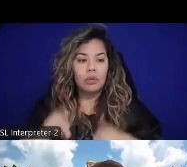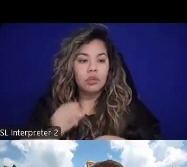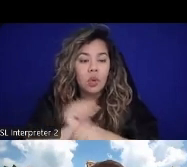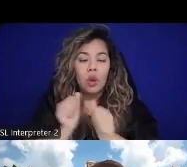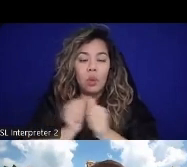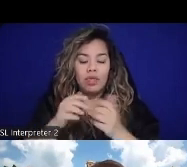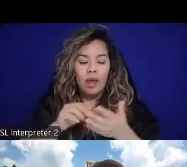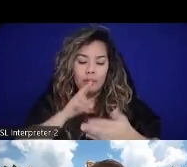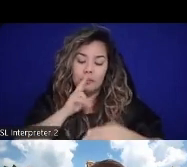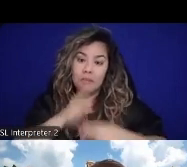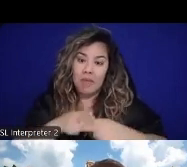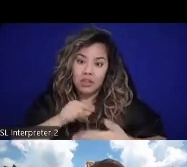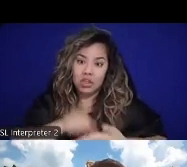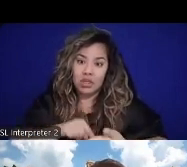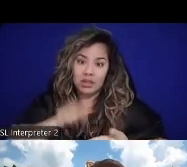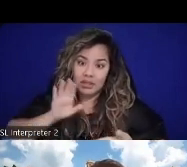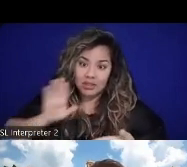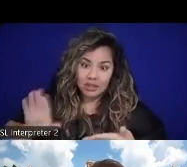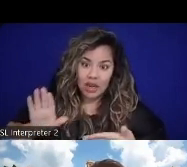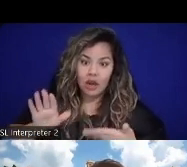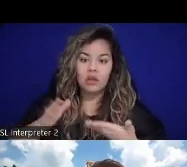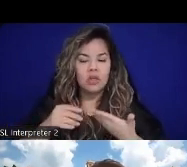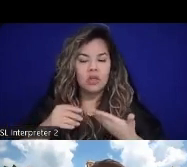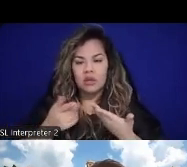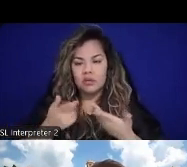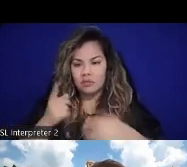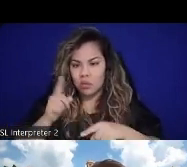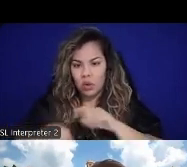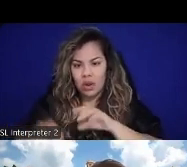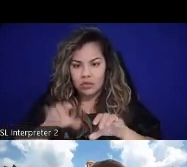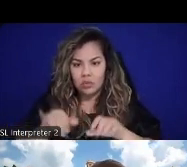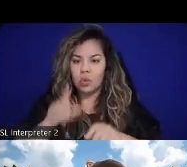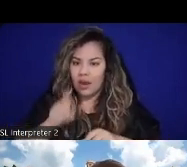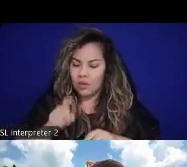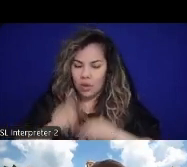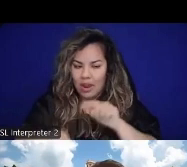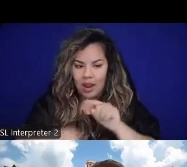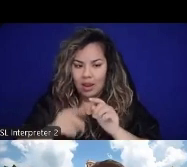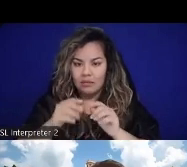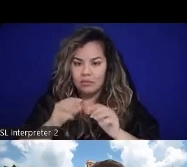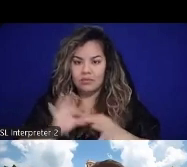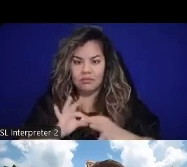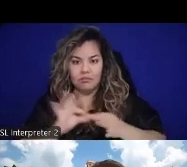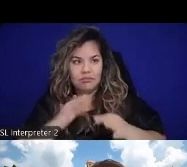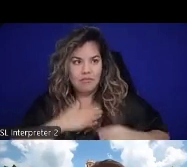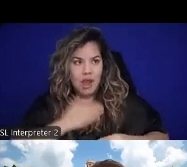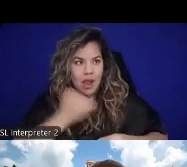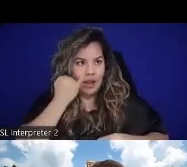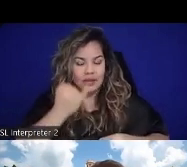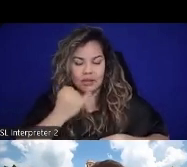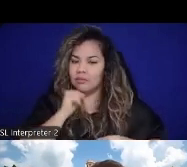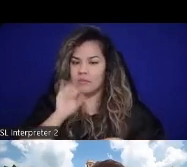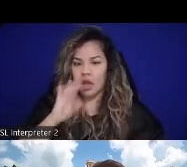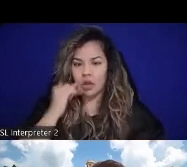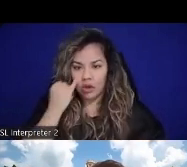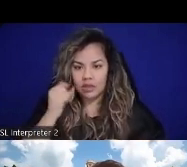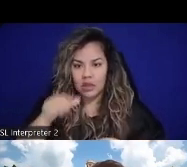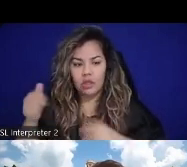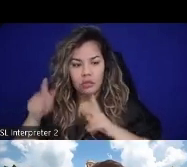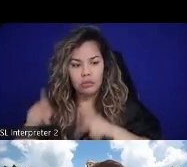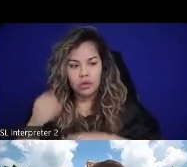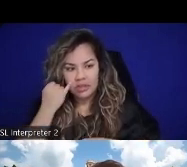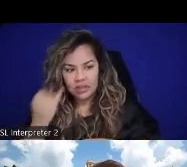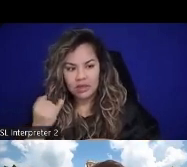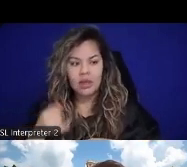cannot claim ideas as your own when they are not. You cannot copy and paste your own past work, which is